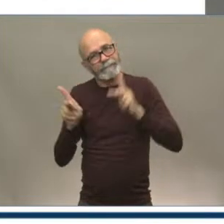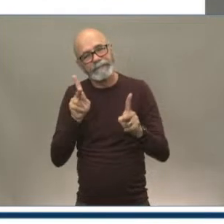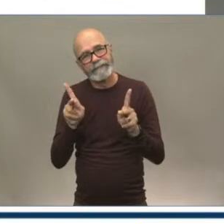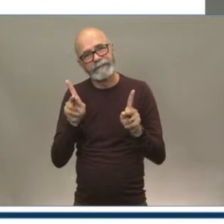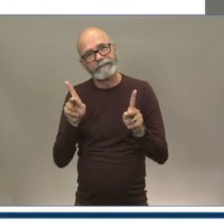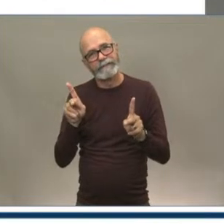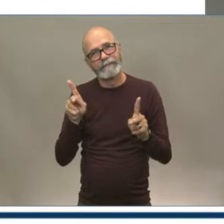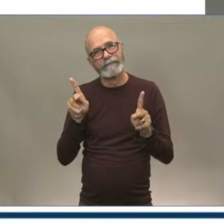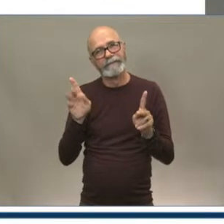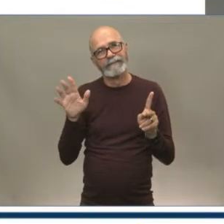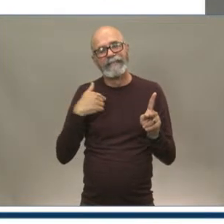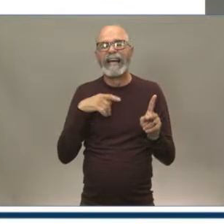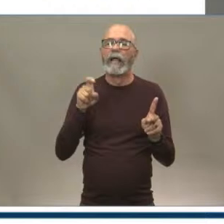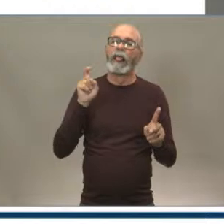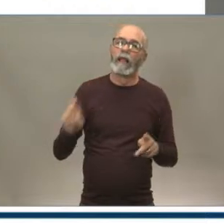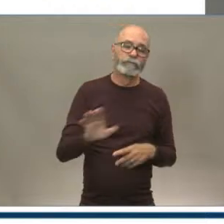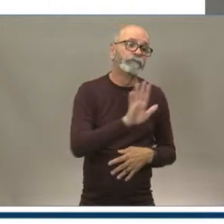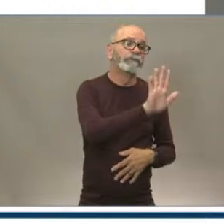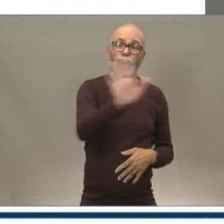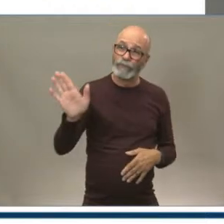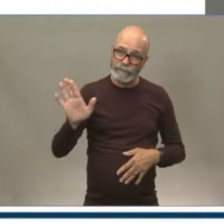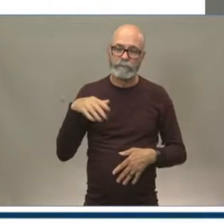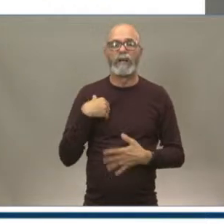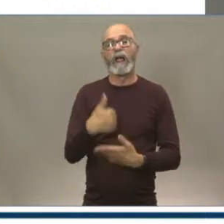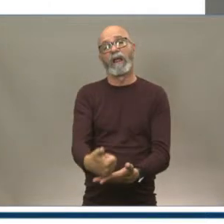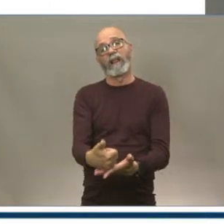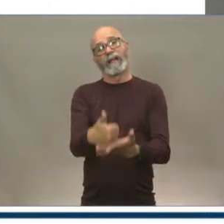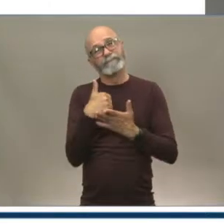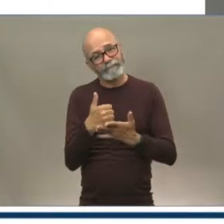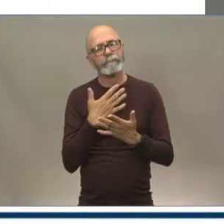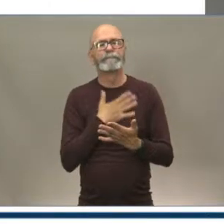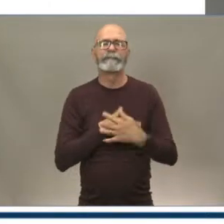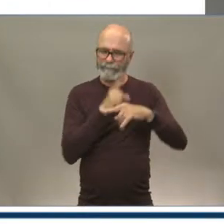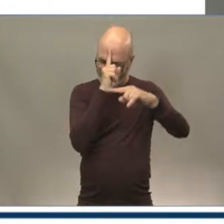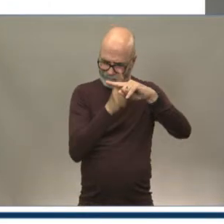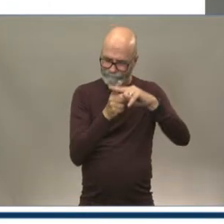We need your help and your patience as we address the testing backlog.